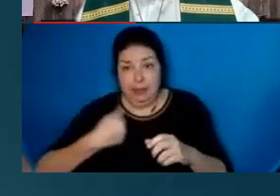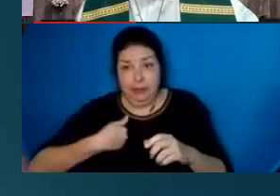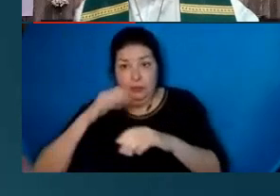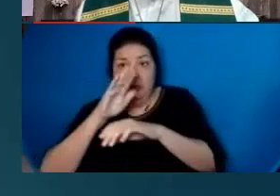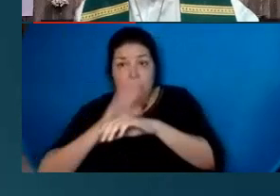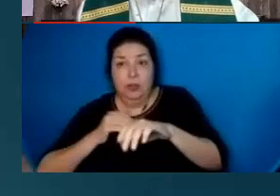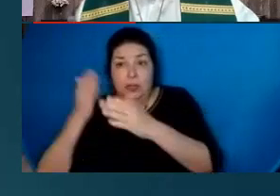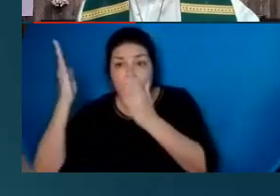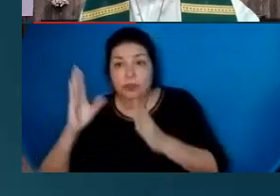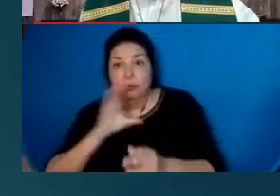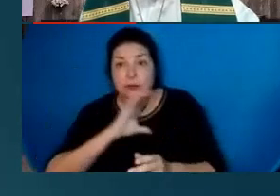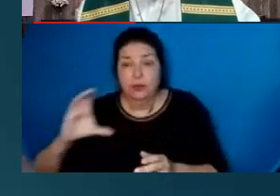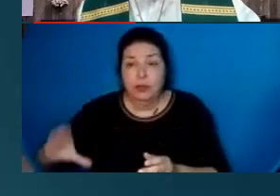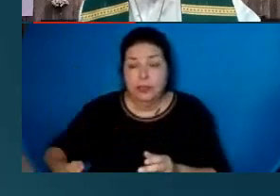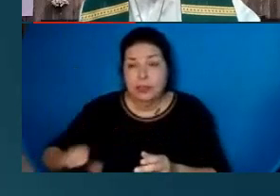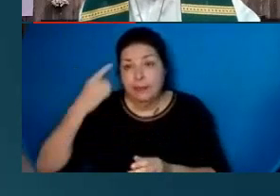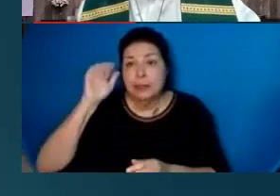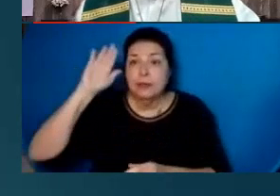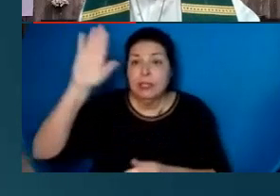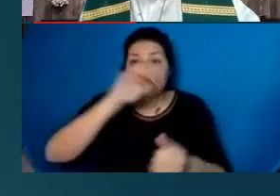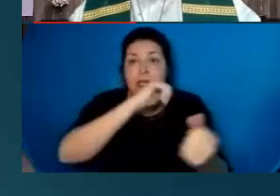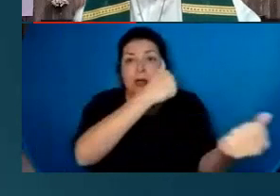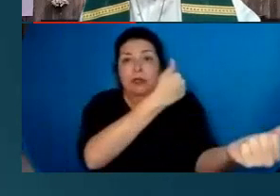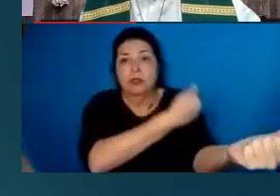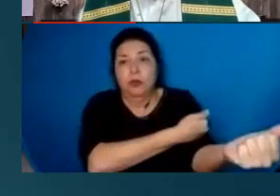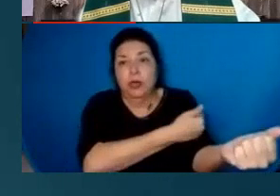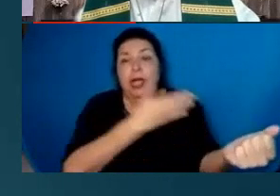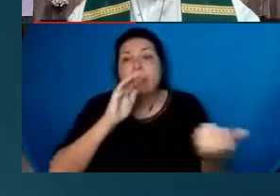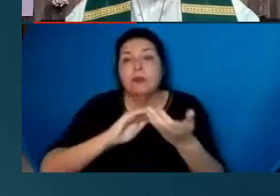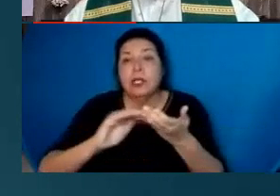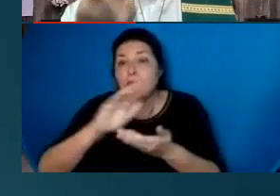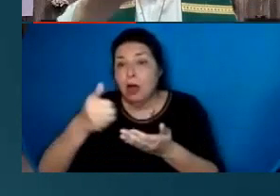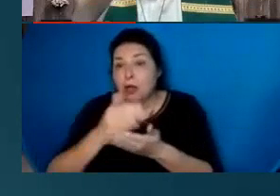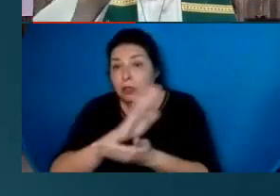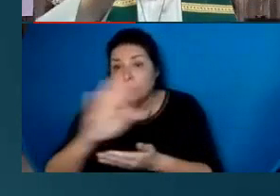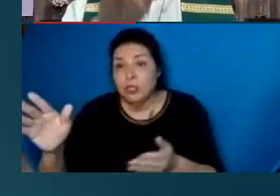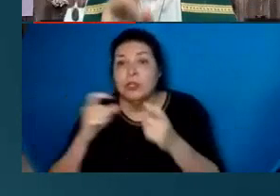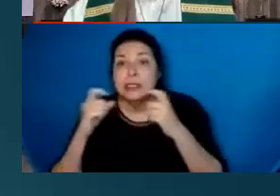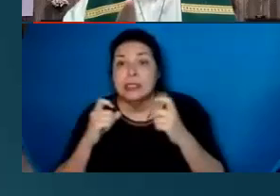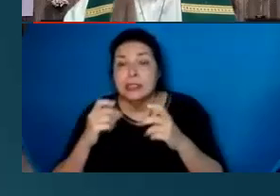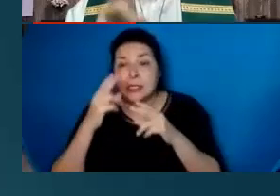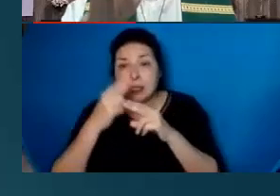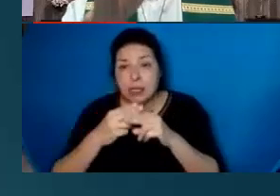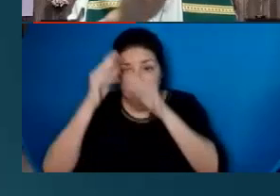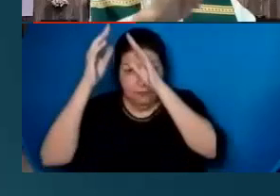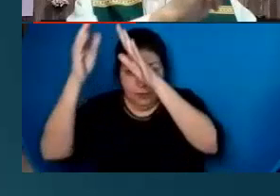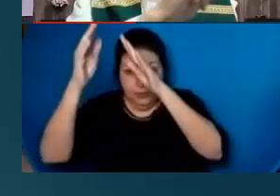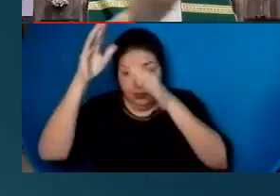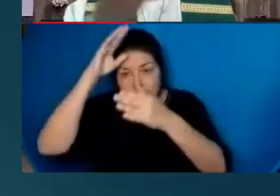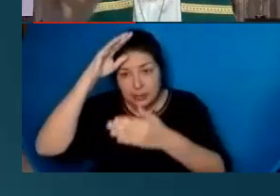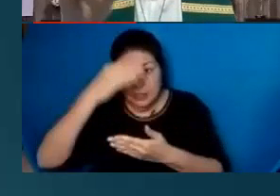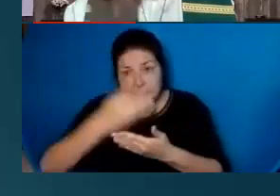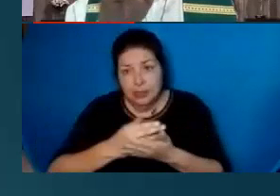ordained servant of Christ, and by his authority, I therefore forgive you all of your sins. In the name of the Father, and